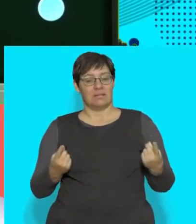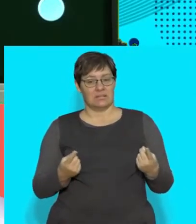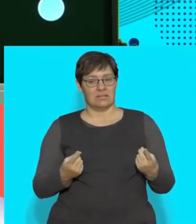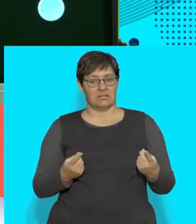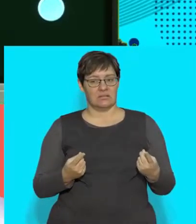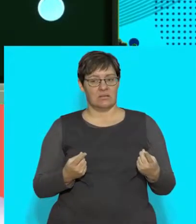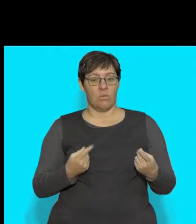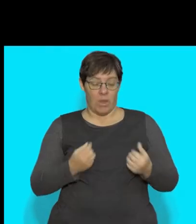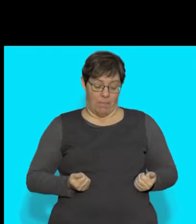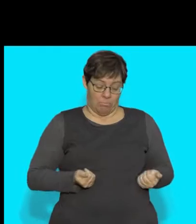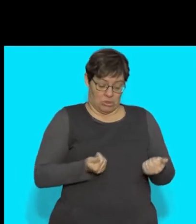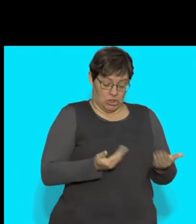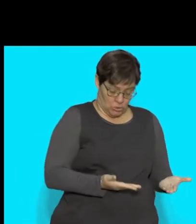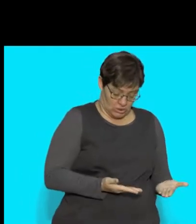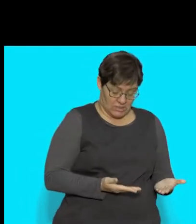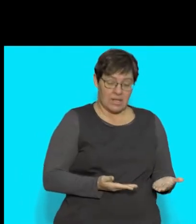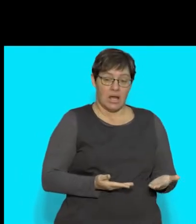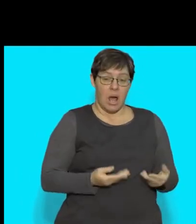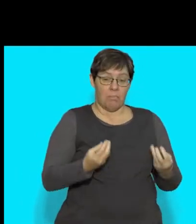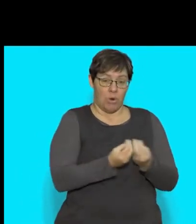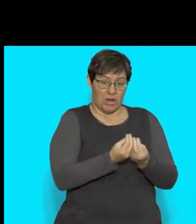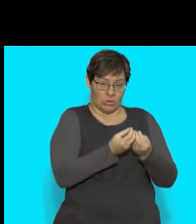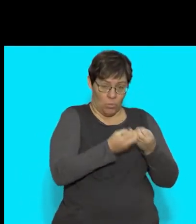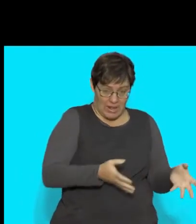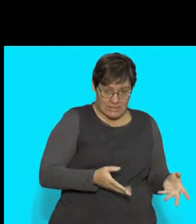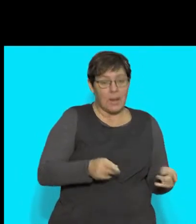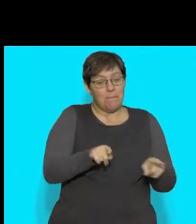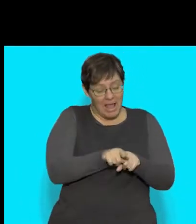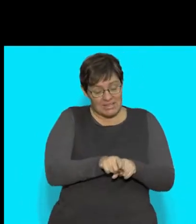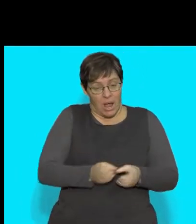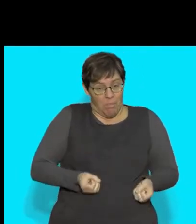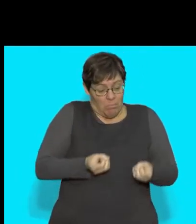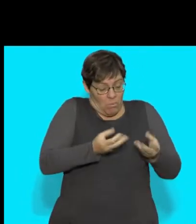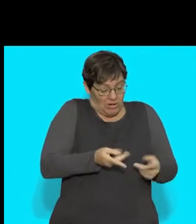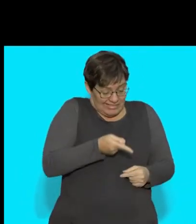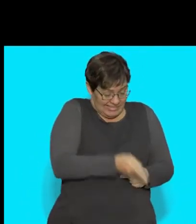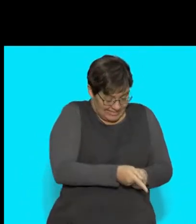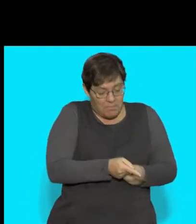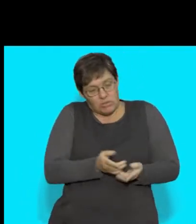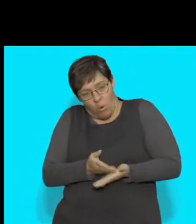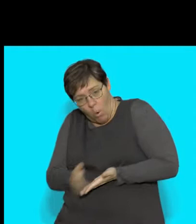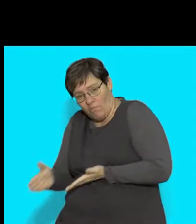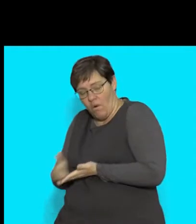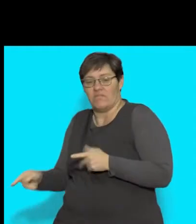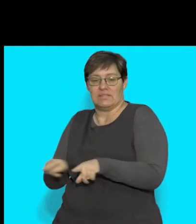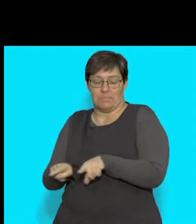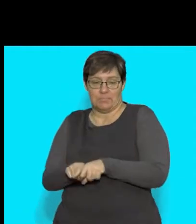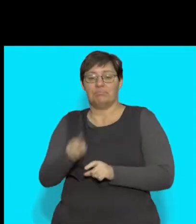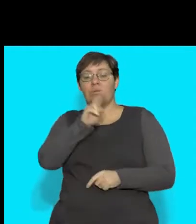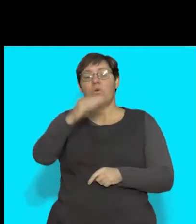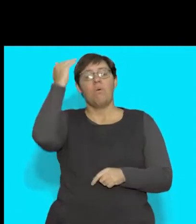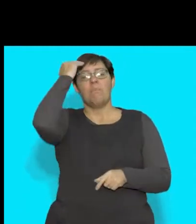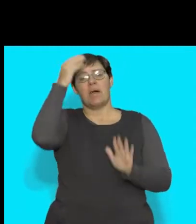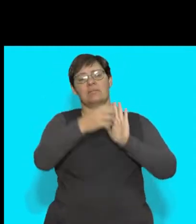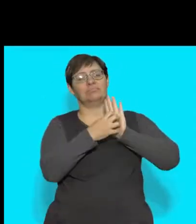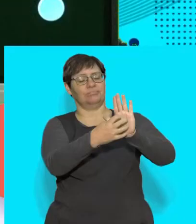to look at today? If you have a look at the mind map behind me, we're going to quickly continue, well,